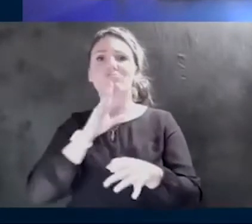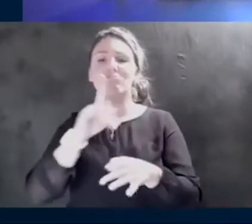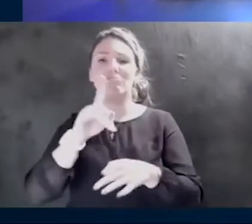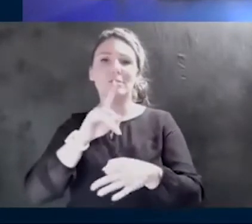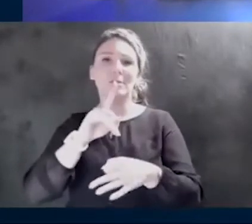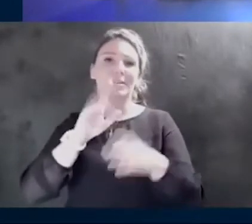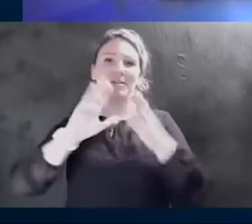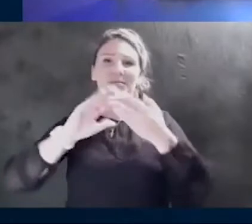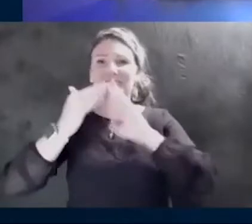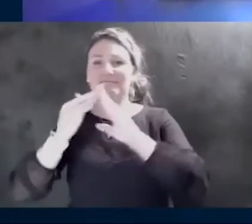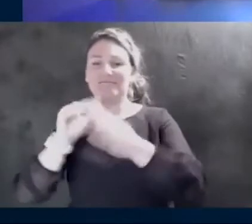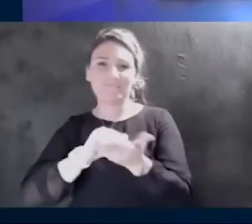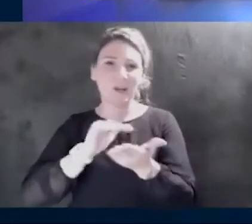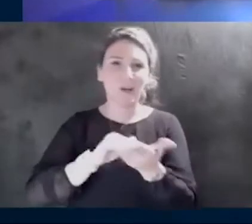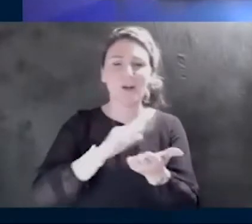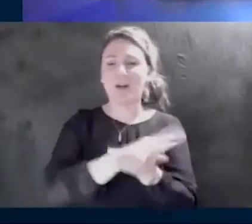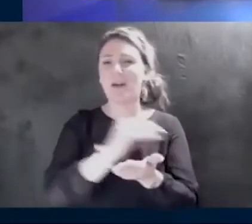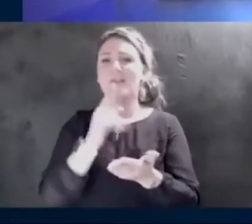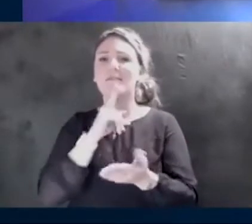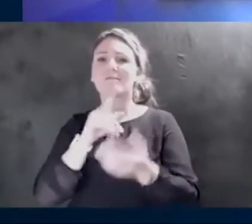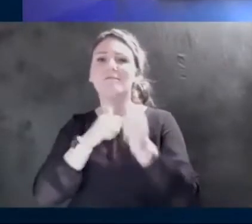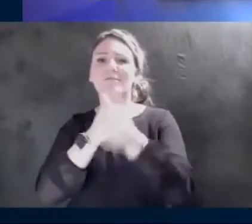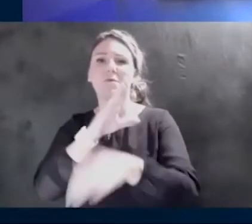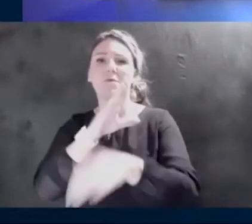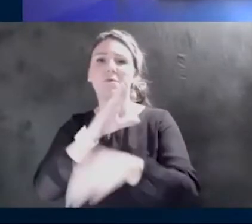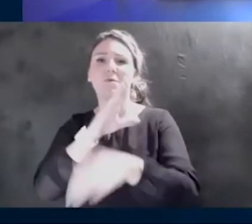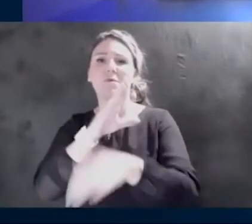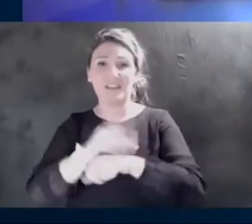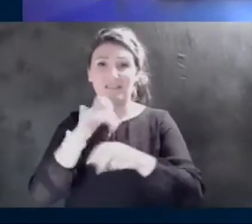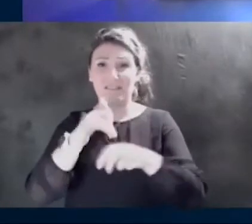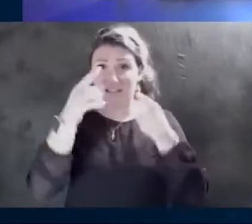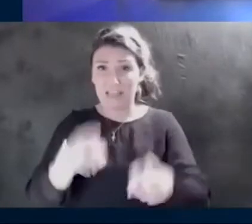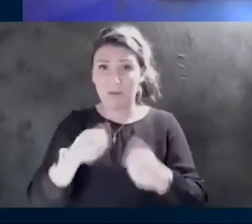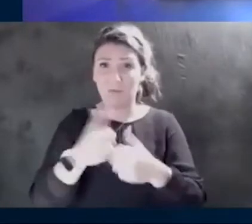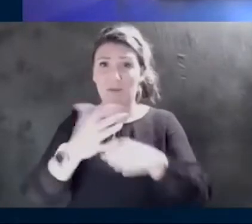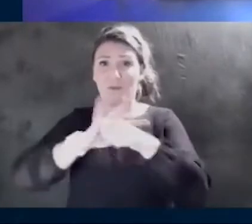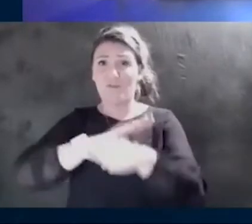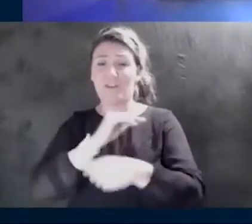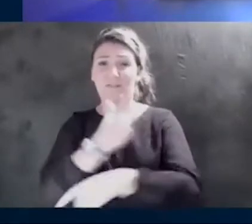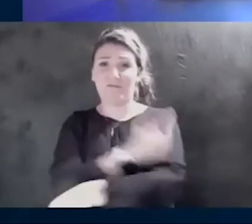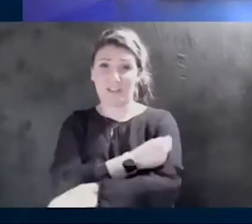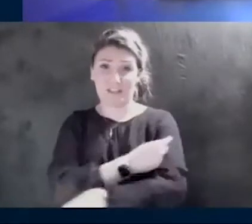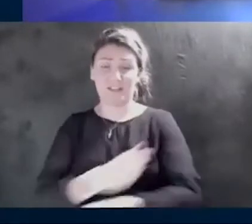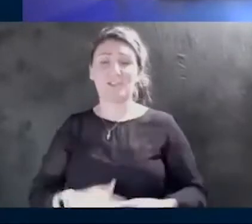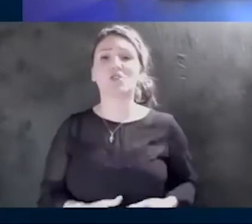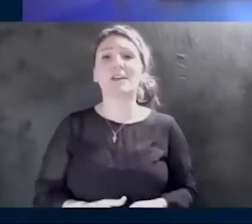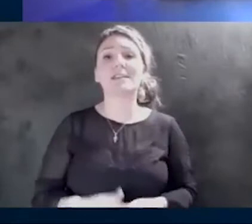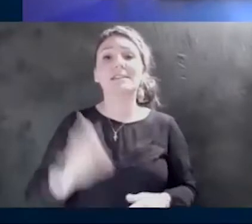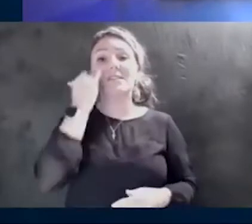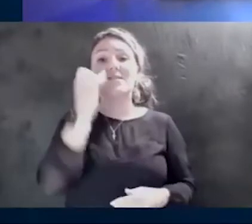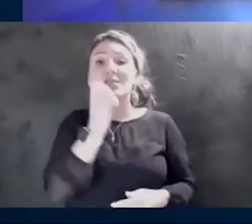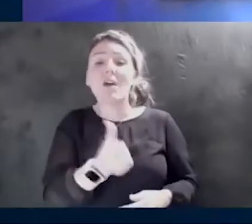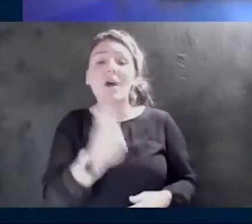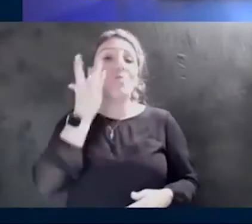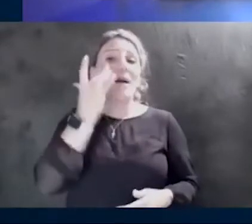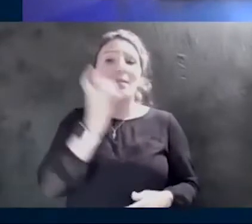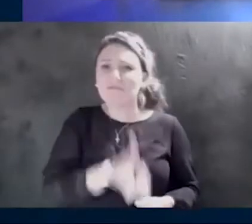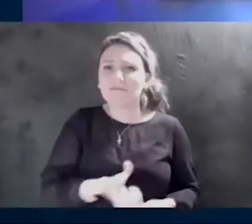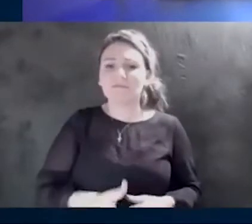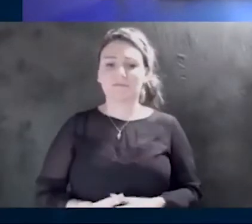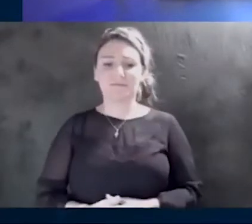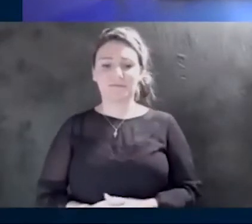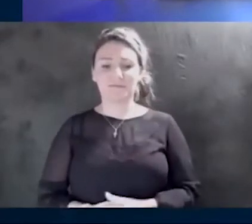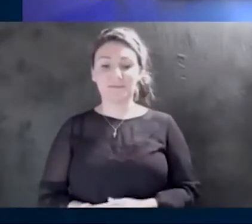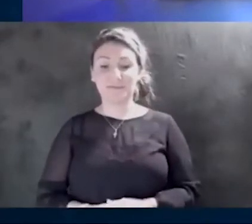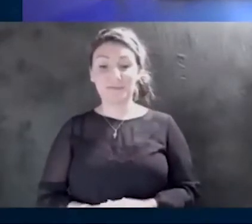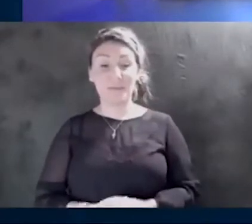their advice. Is that happening with COVID and the vaccinations? And if not, why not? Boy, that's a great question, Bob